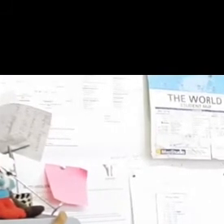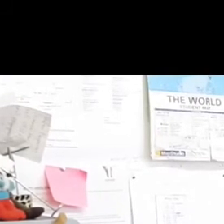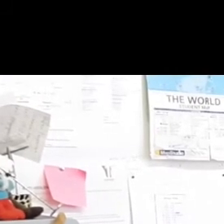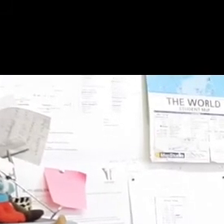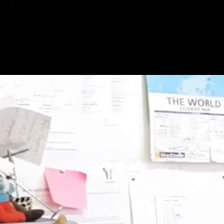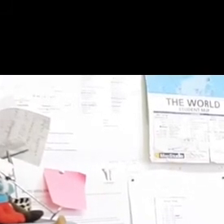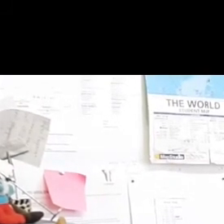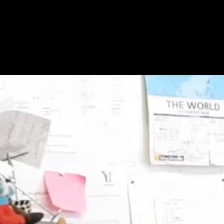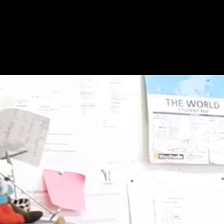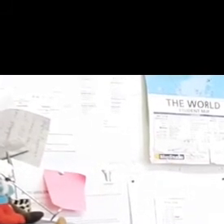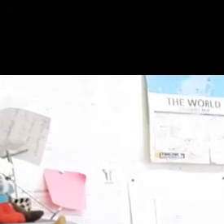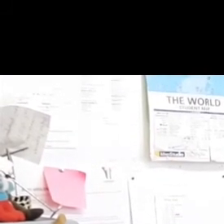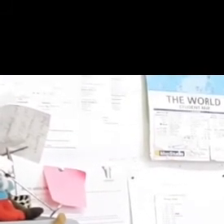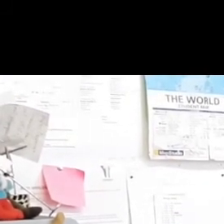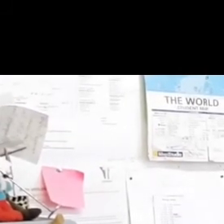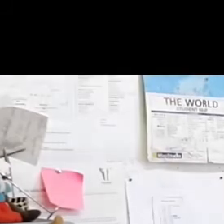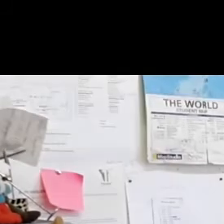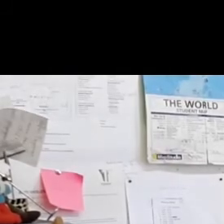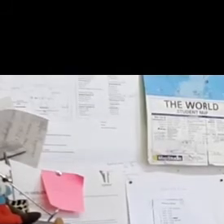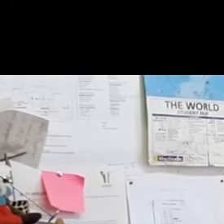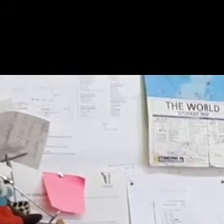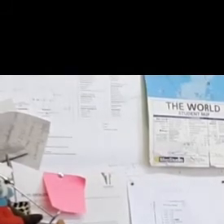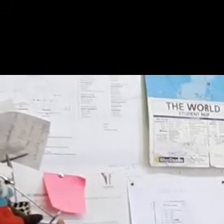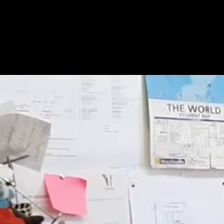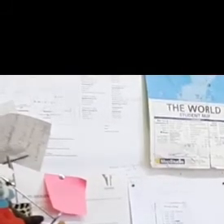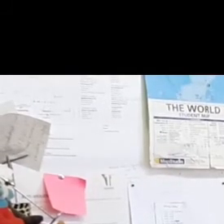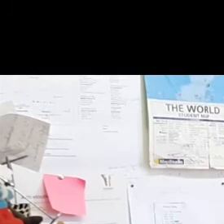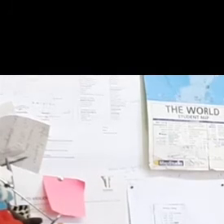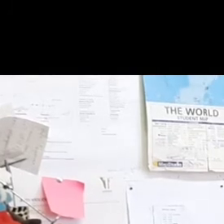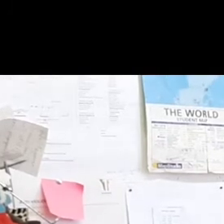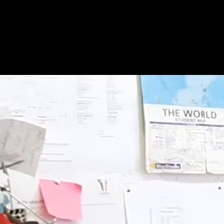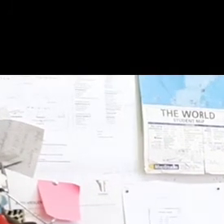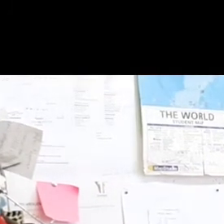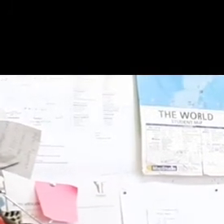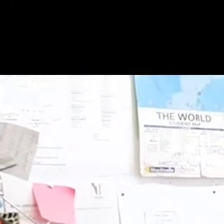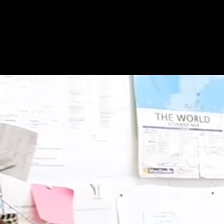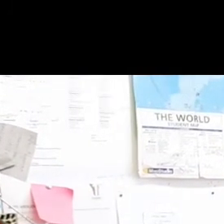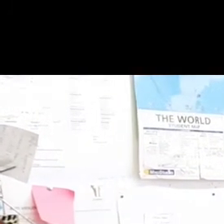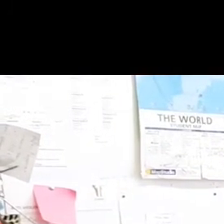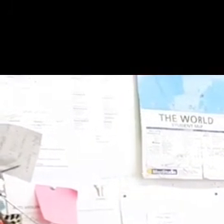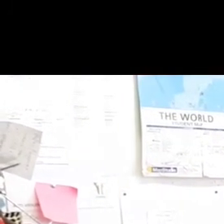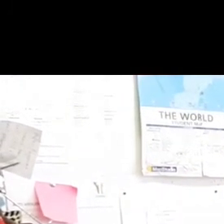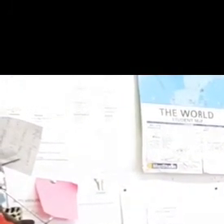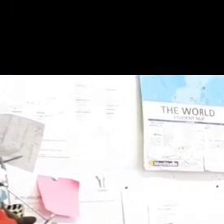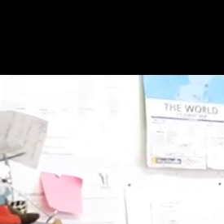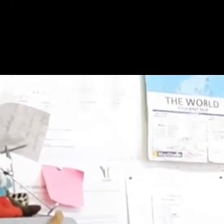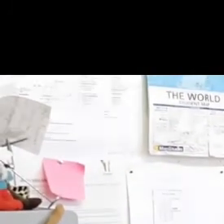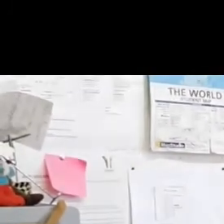a certain competency? That will be very helpful. Grade 7s, 6 and 7, they also